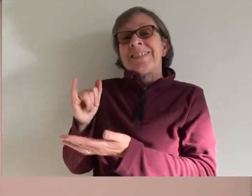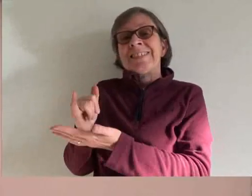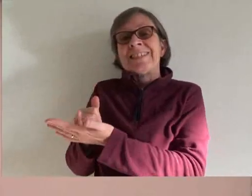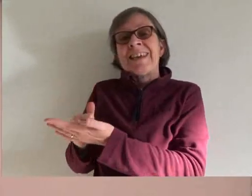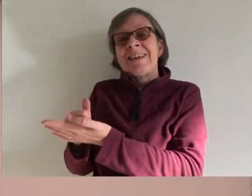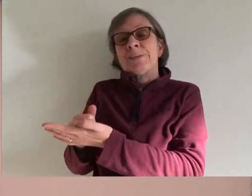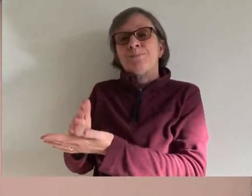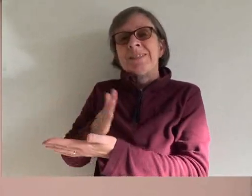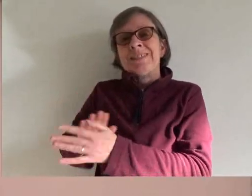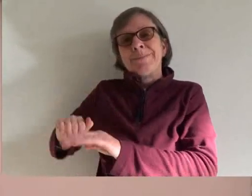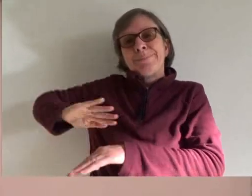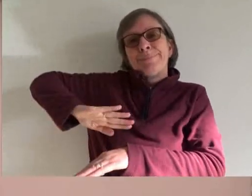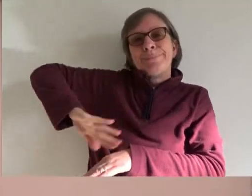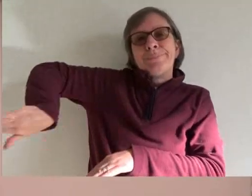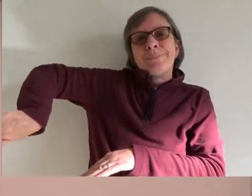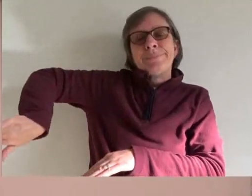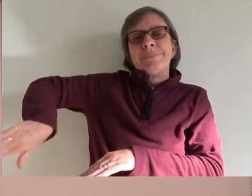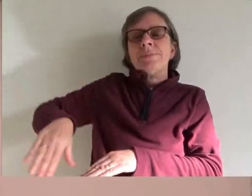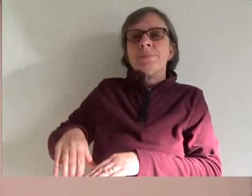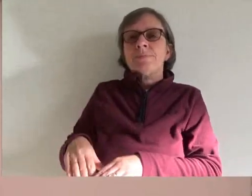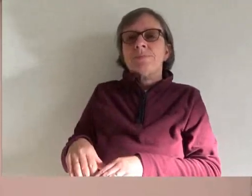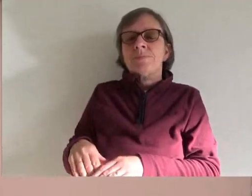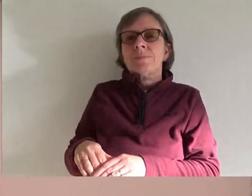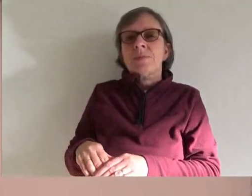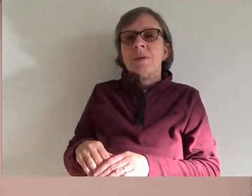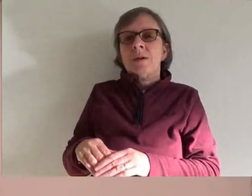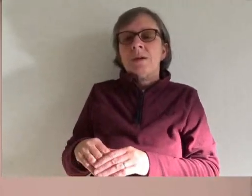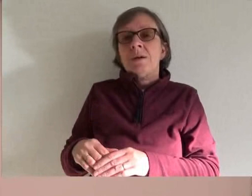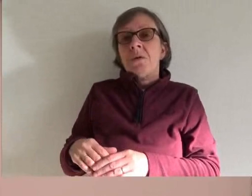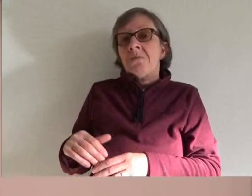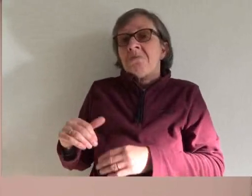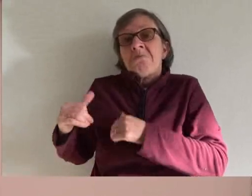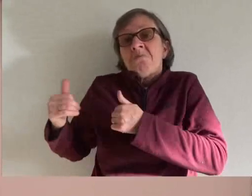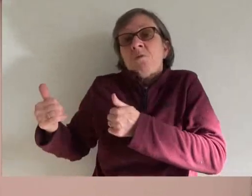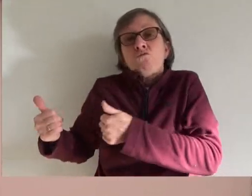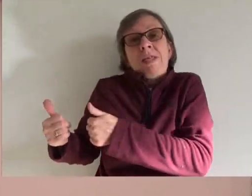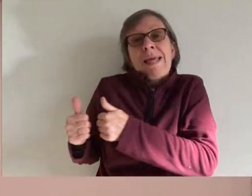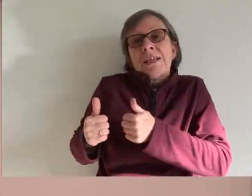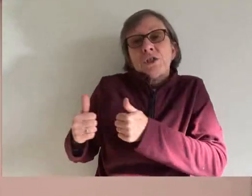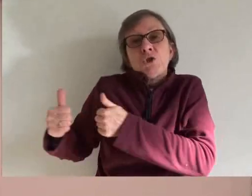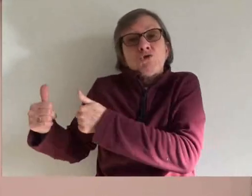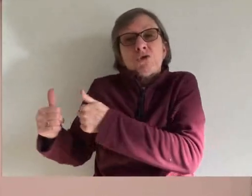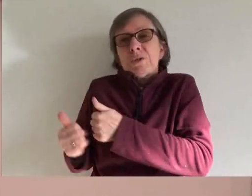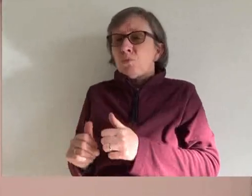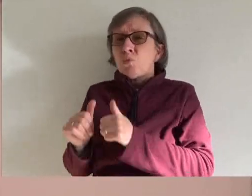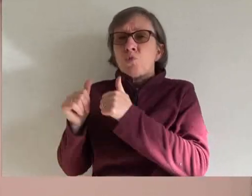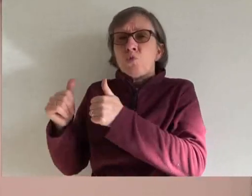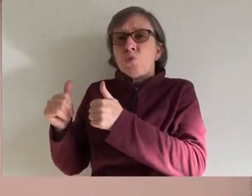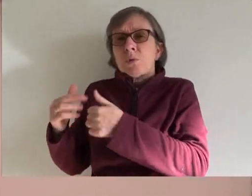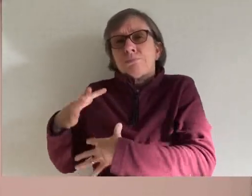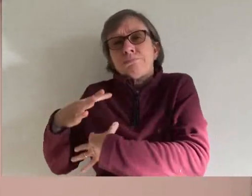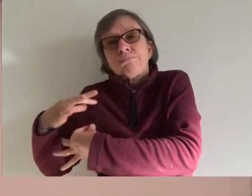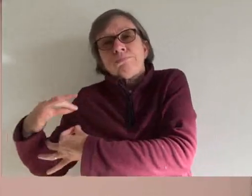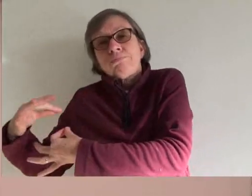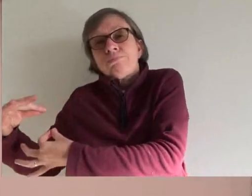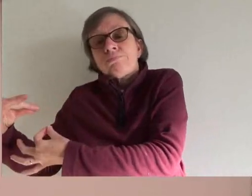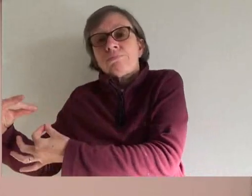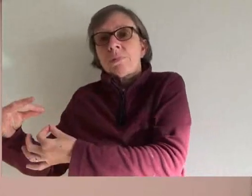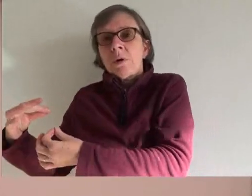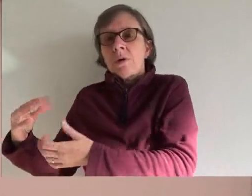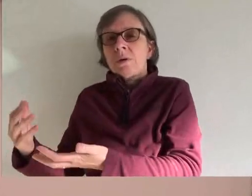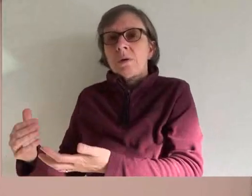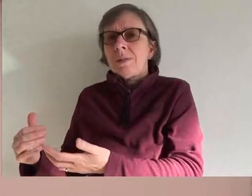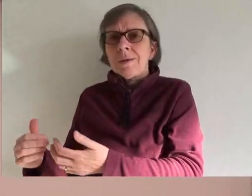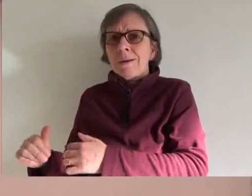in our hearts so that we love other people and we join together in matrimony. And we can have desires for things. They're